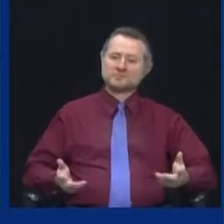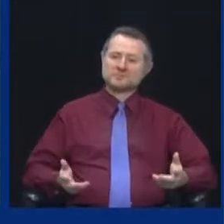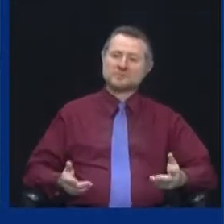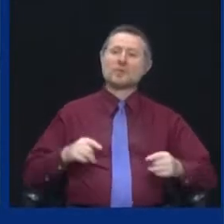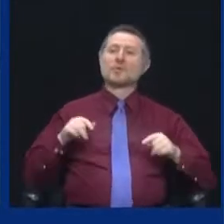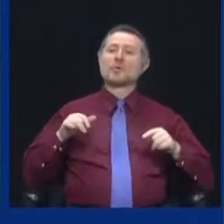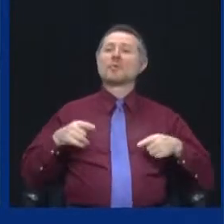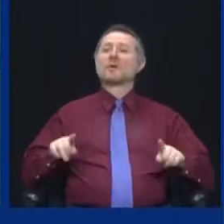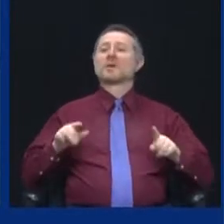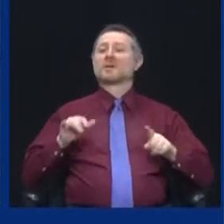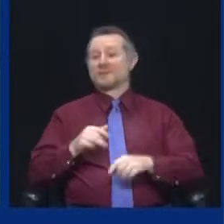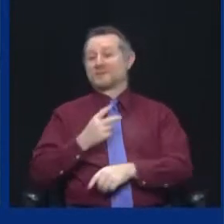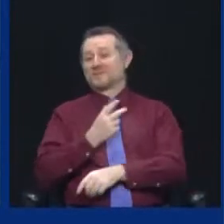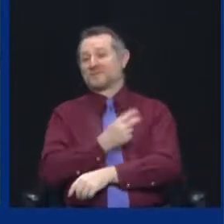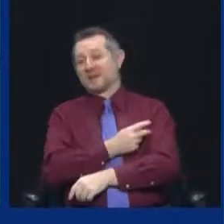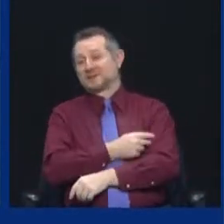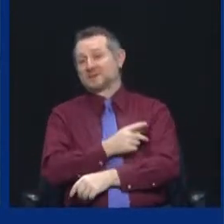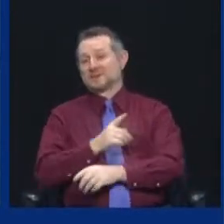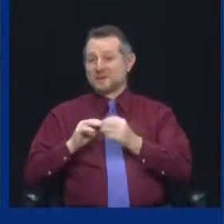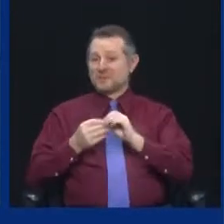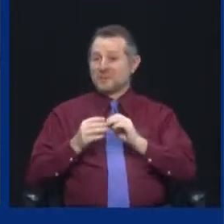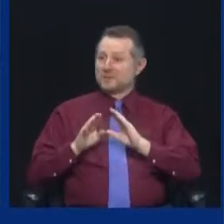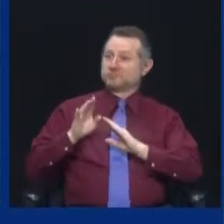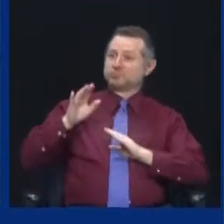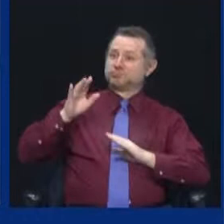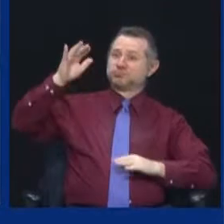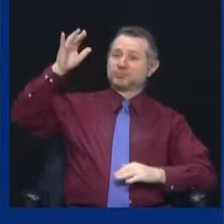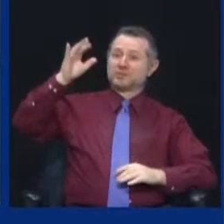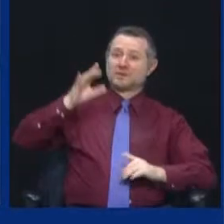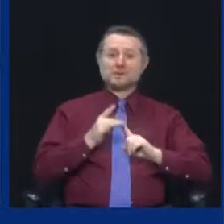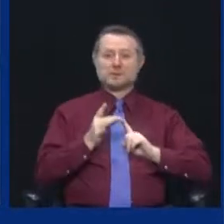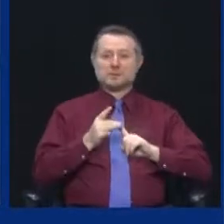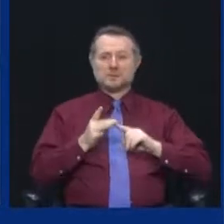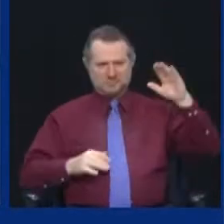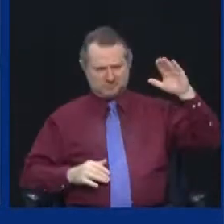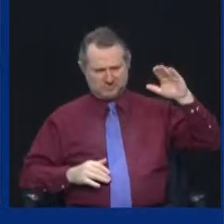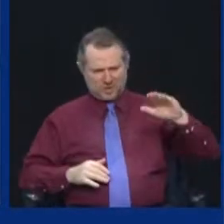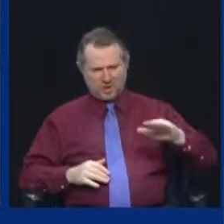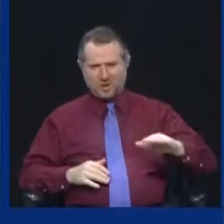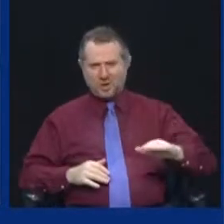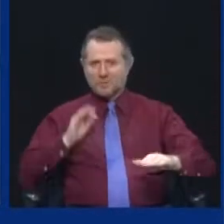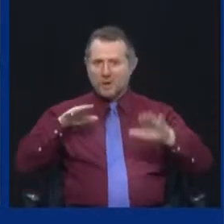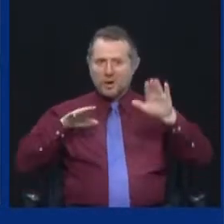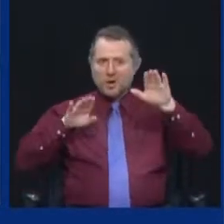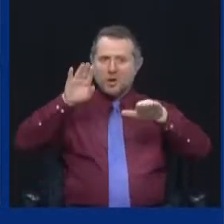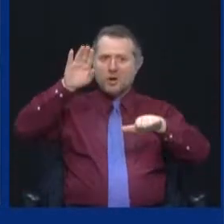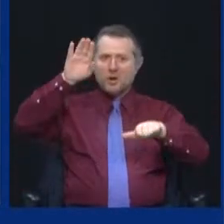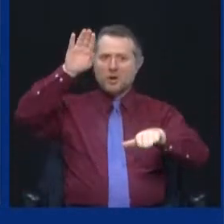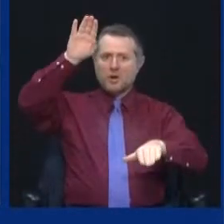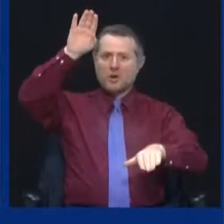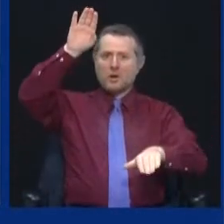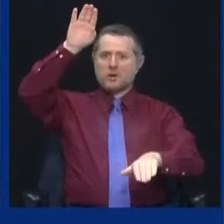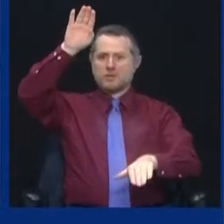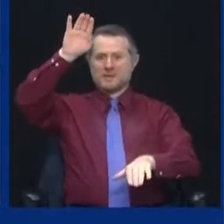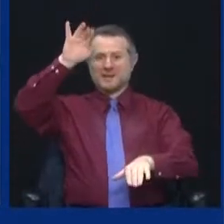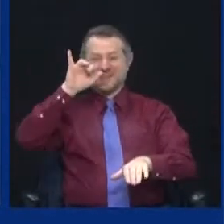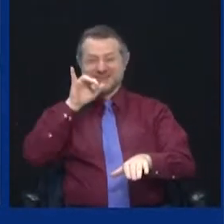vaccinations go up, positivity goes down. That is a